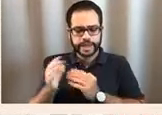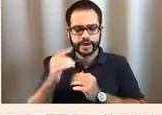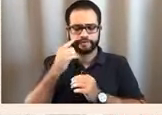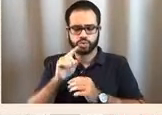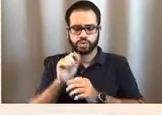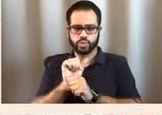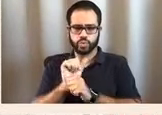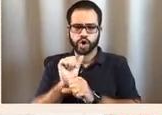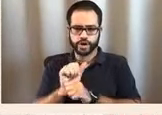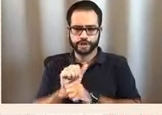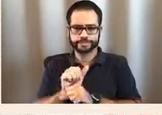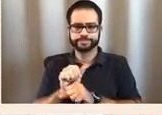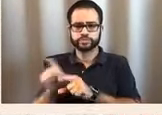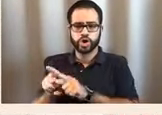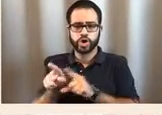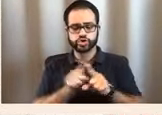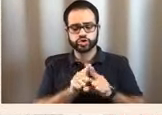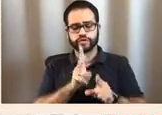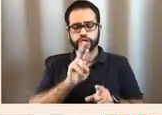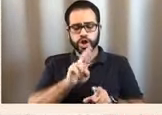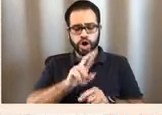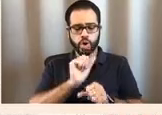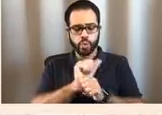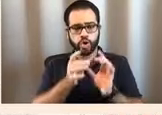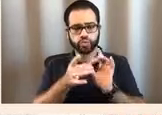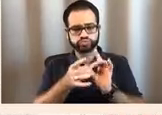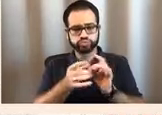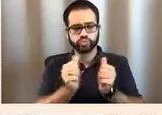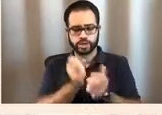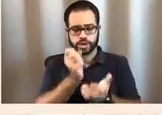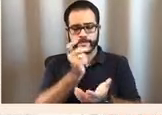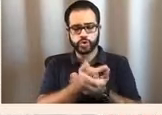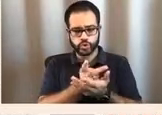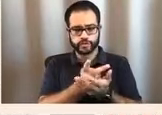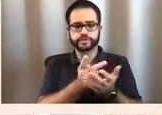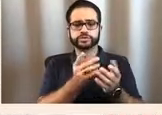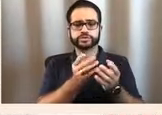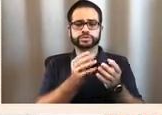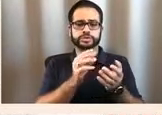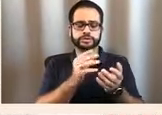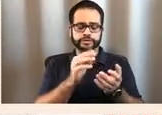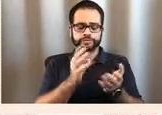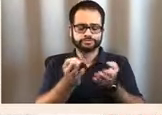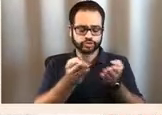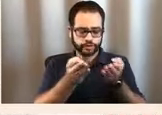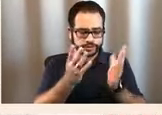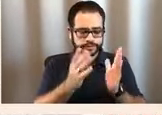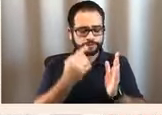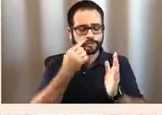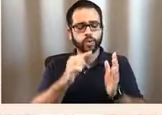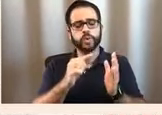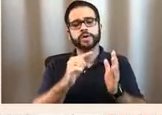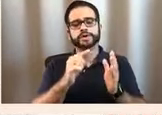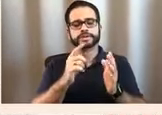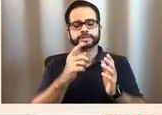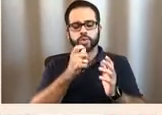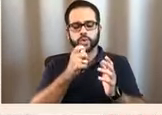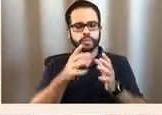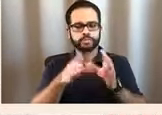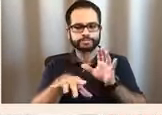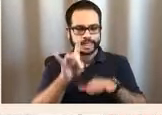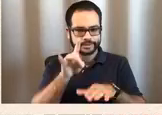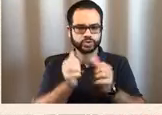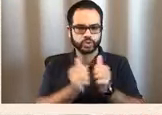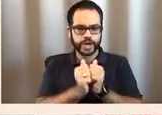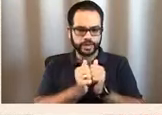to support and deliver the selected services that the counselor and the individual have selected together. Next